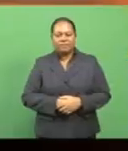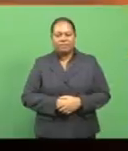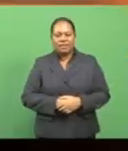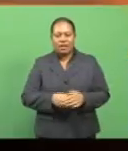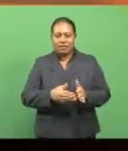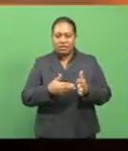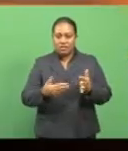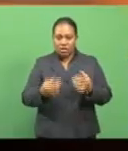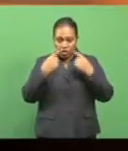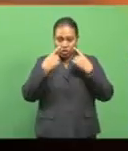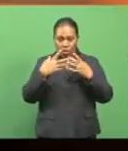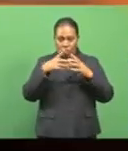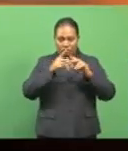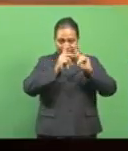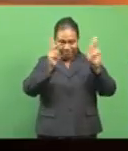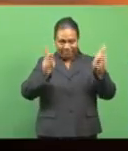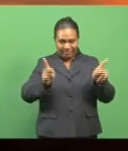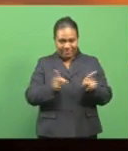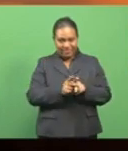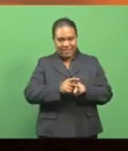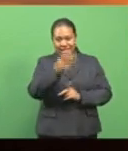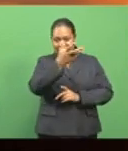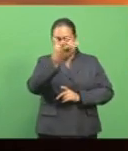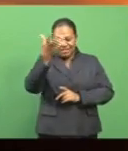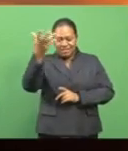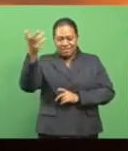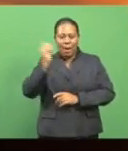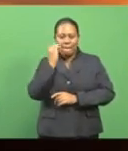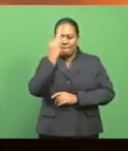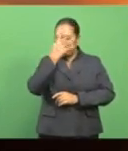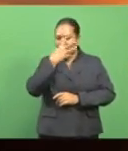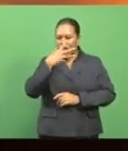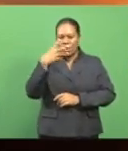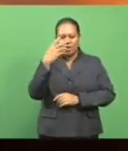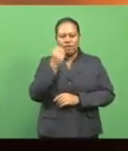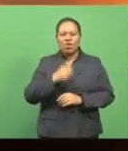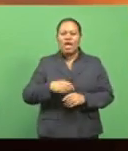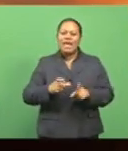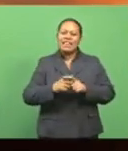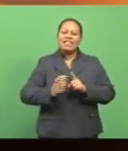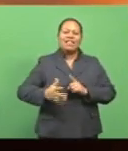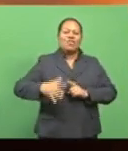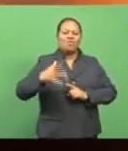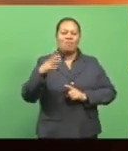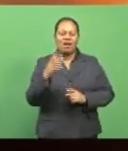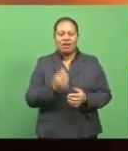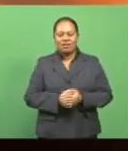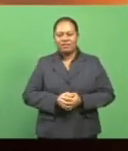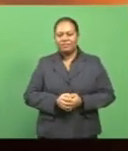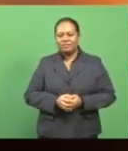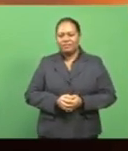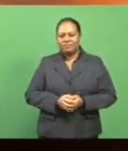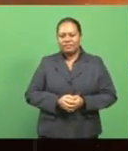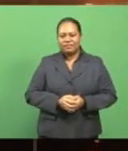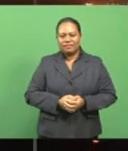And to our shot of the day, skies painted a beautiful hue in Pacific Harbour, sent in by Ann